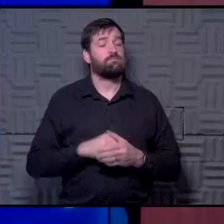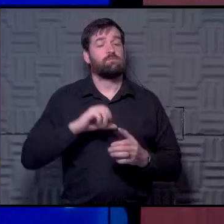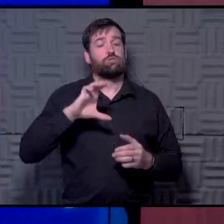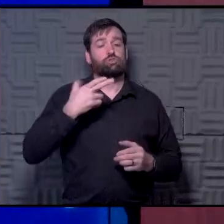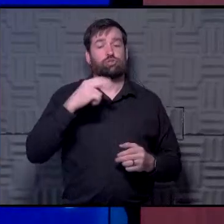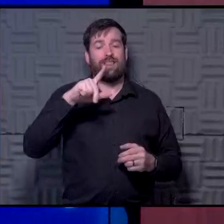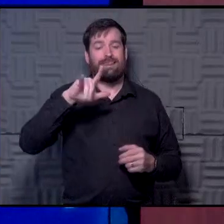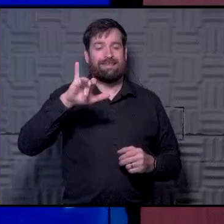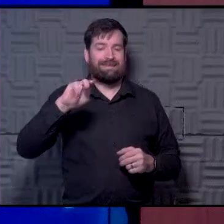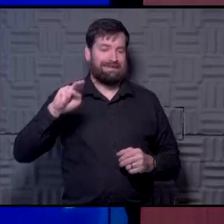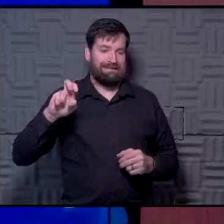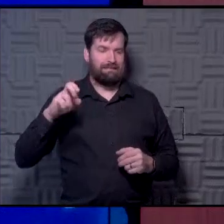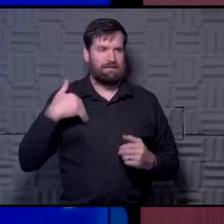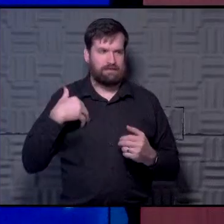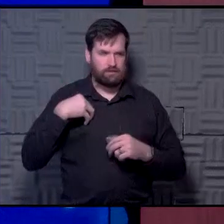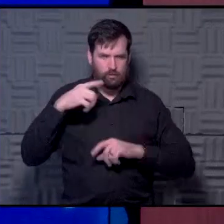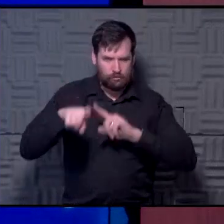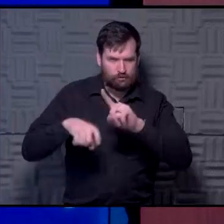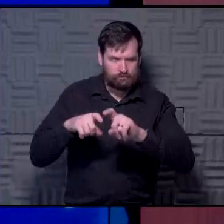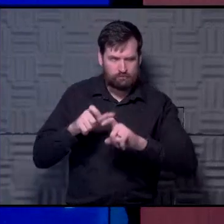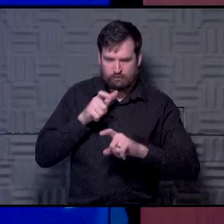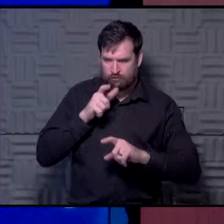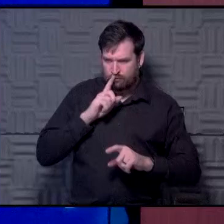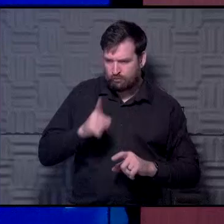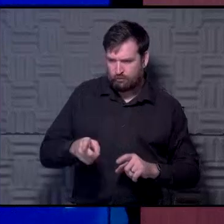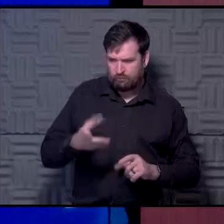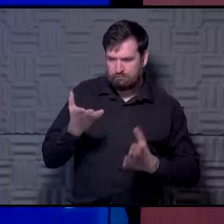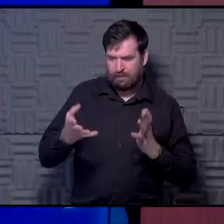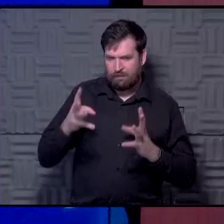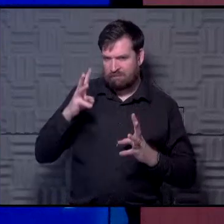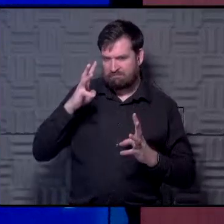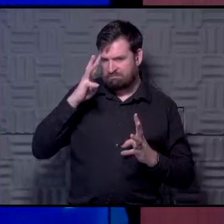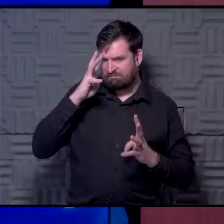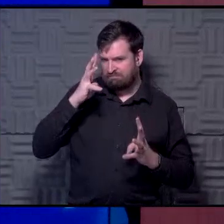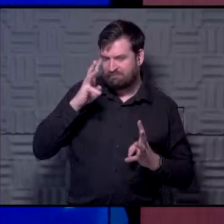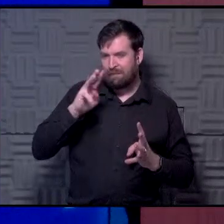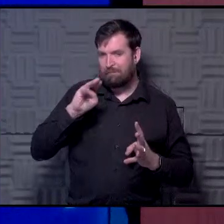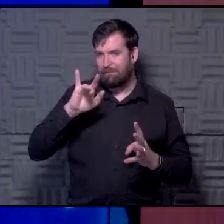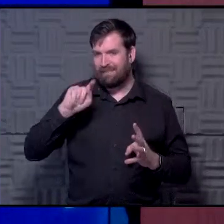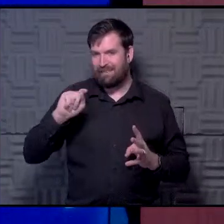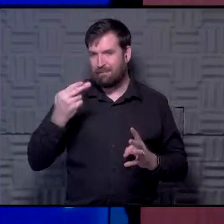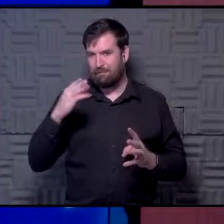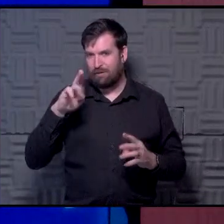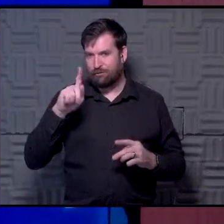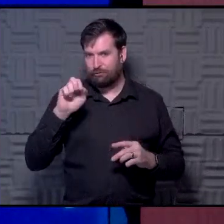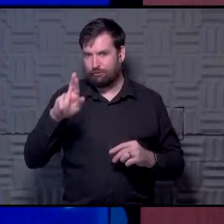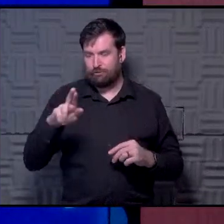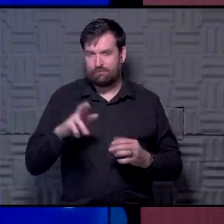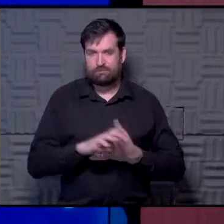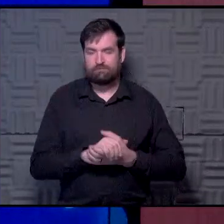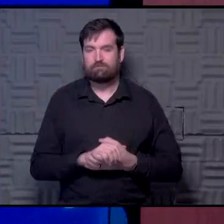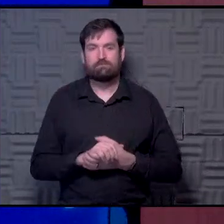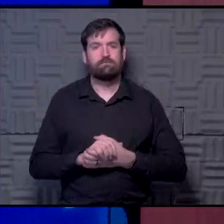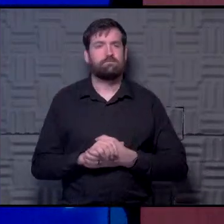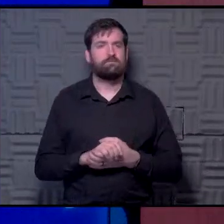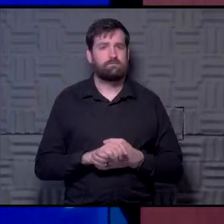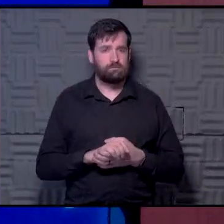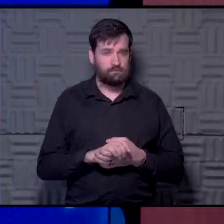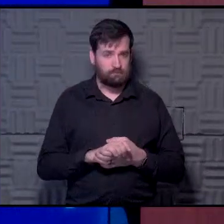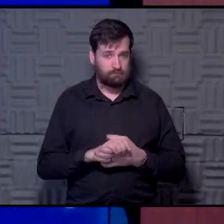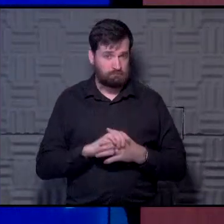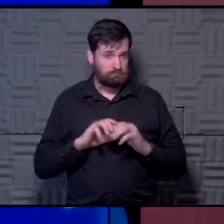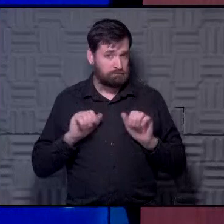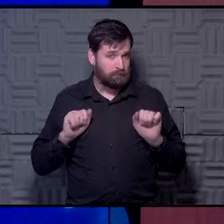Shalene has a question. I don't know if this may be a myth buster, but I don't know. Is it true? Mythbuster, let's do it. Is it true that